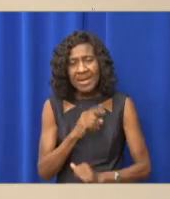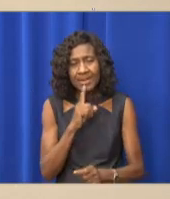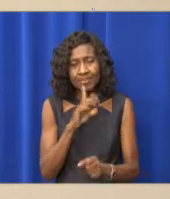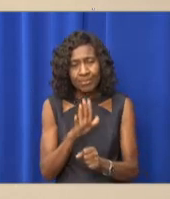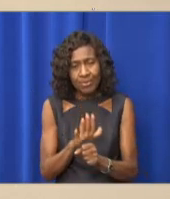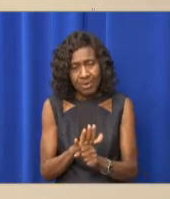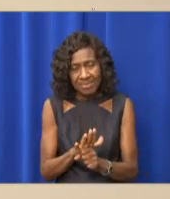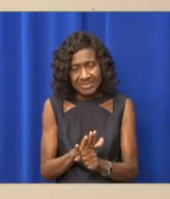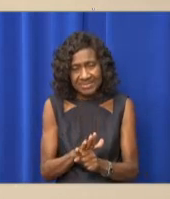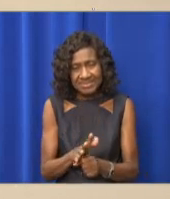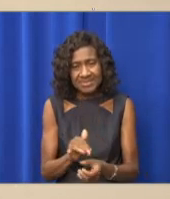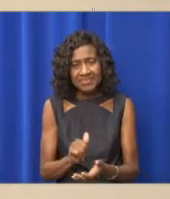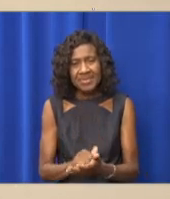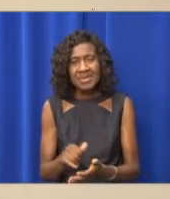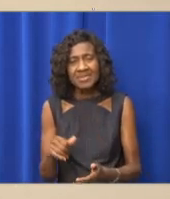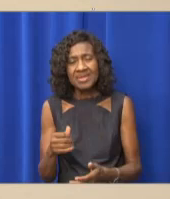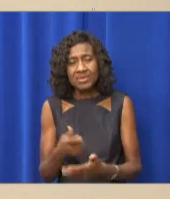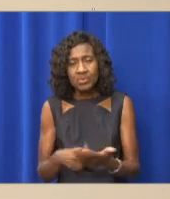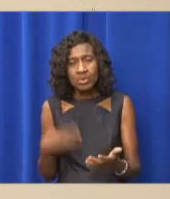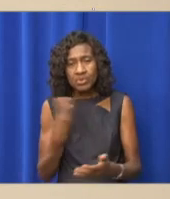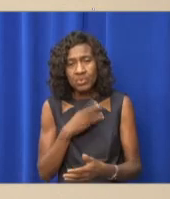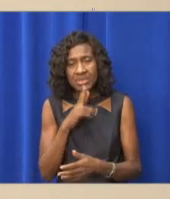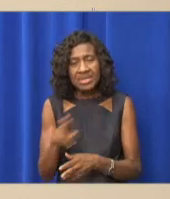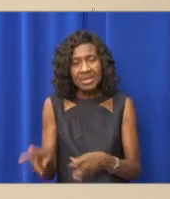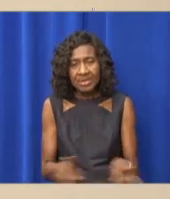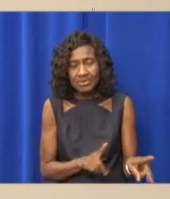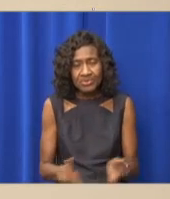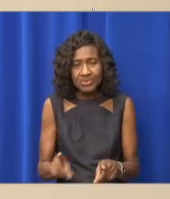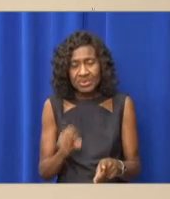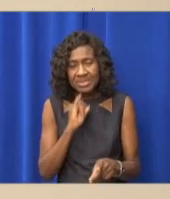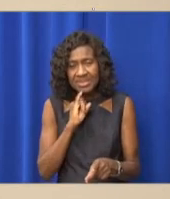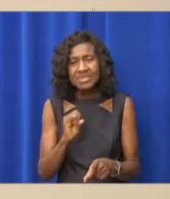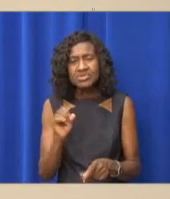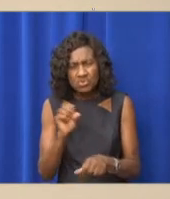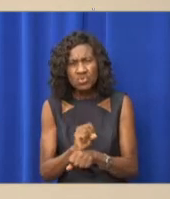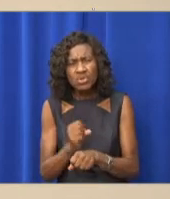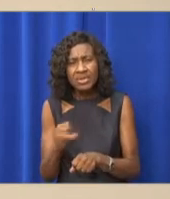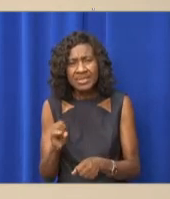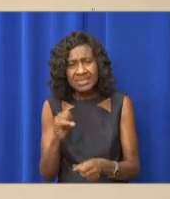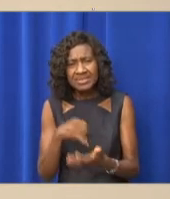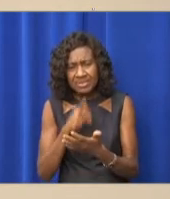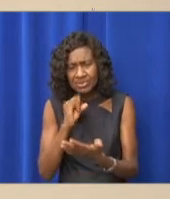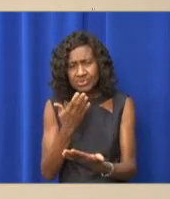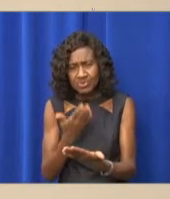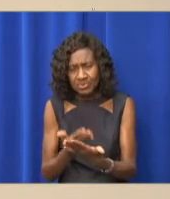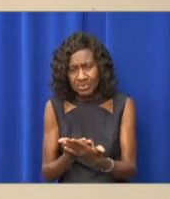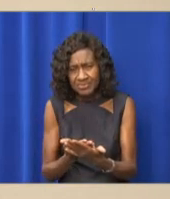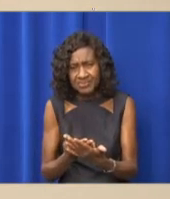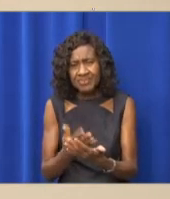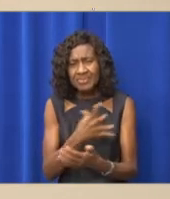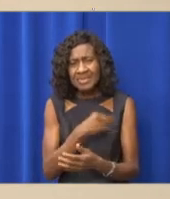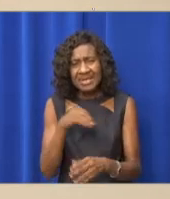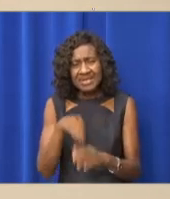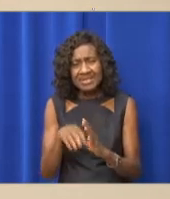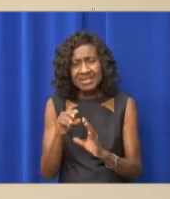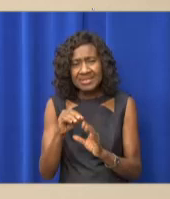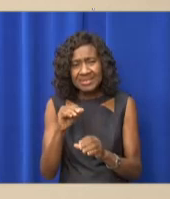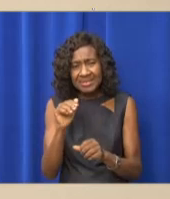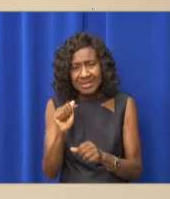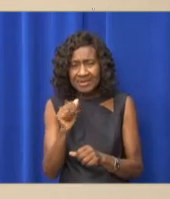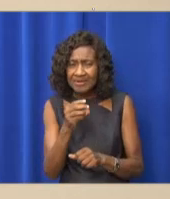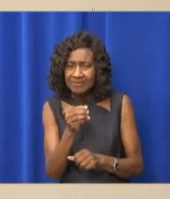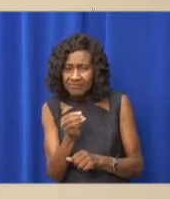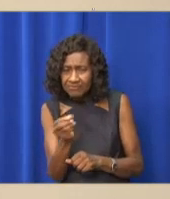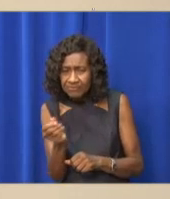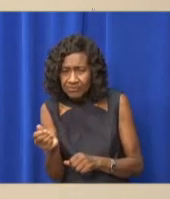we are doing is working, and that we will, in a few weeks, be able to get back to